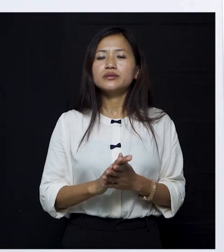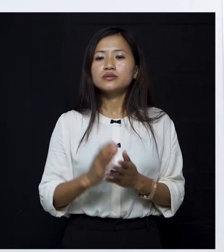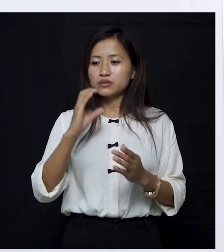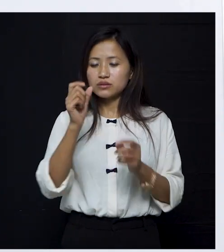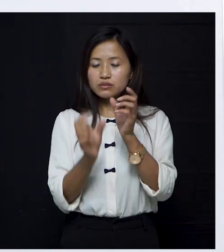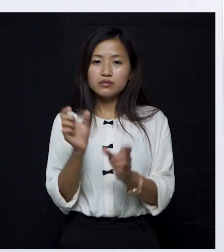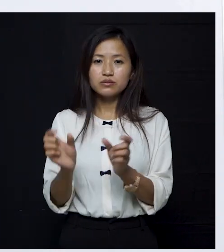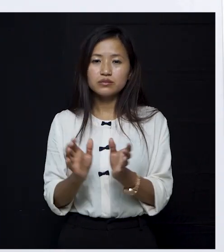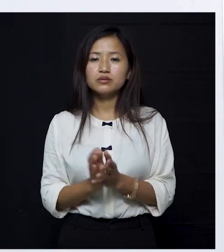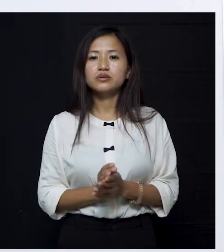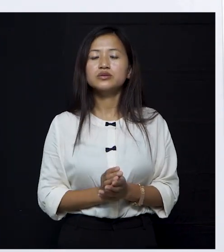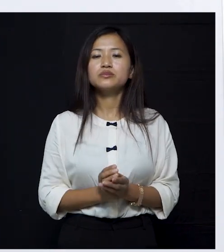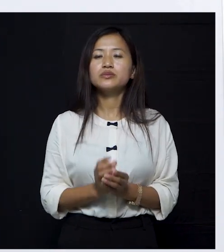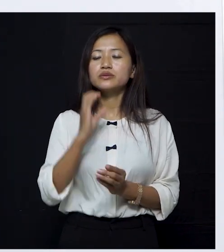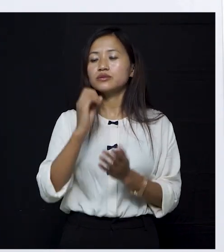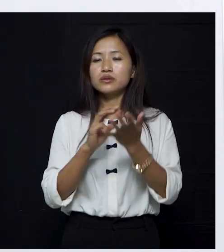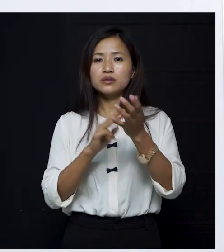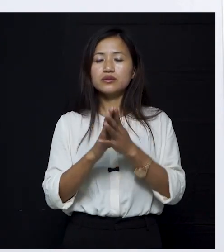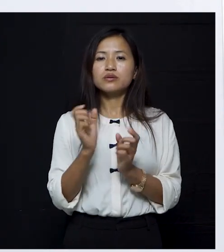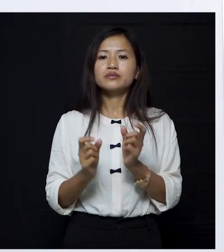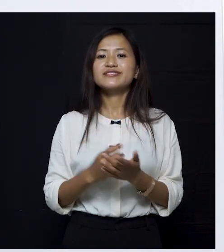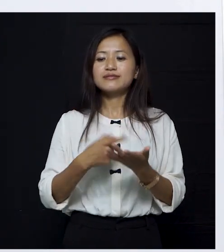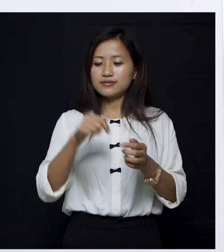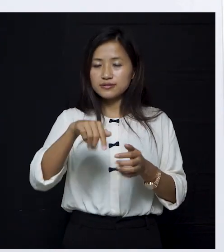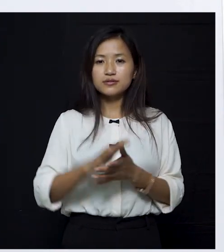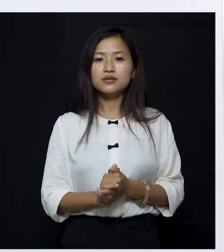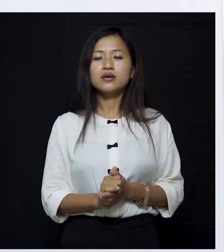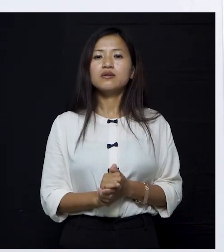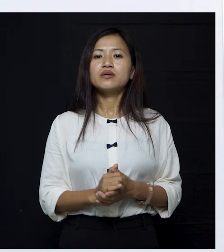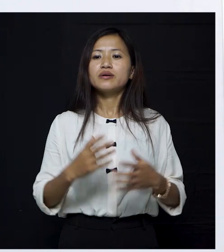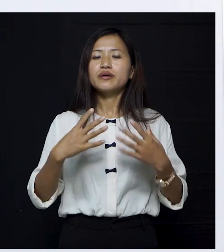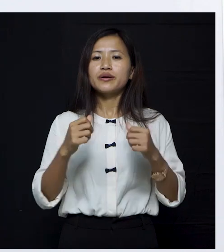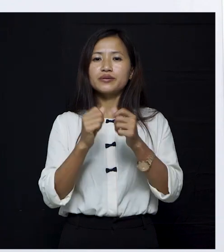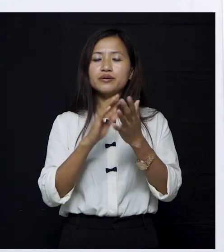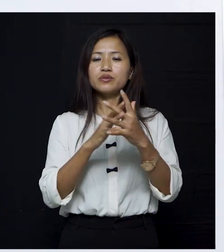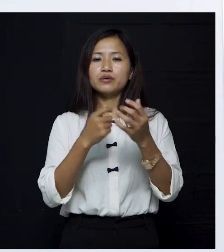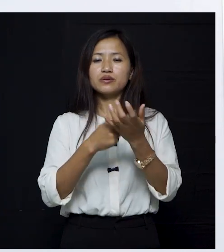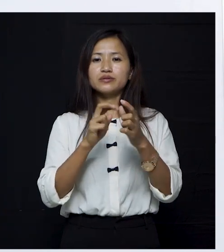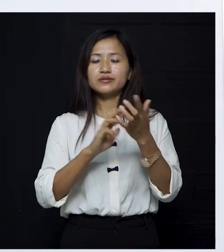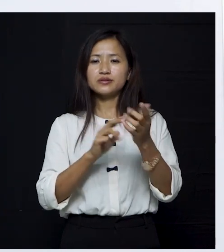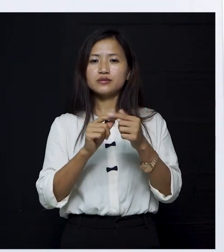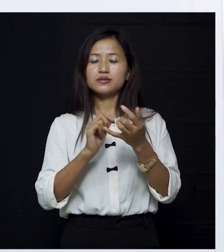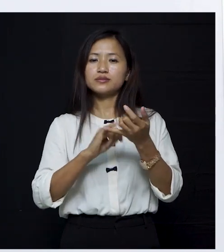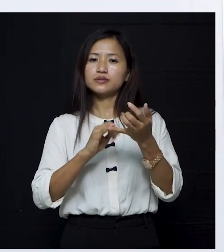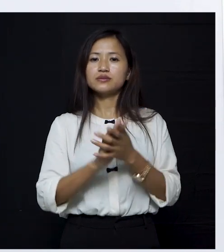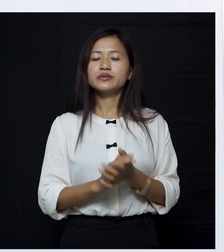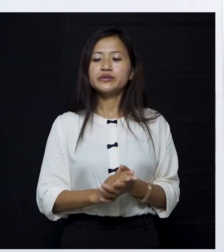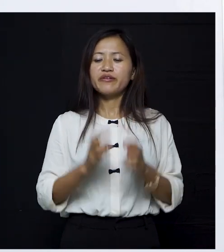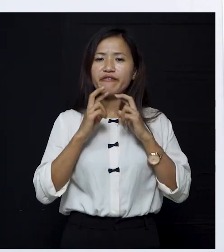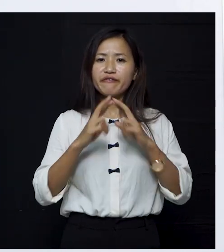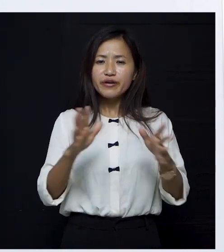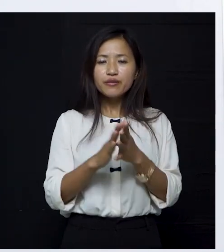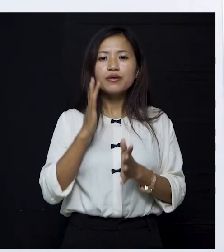being exploited. And so this is the reason why consumer awareness is very, very important, so